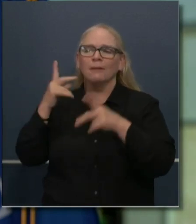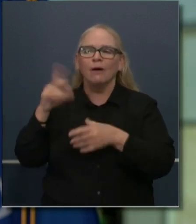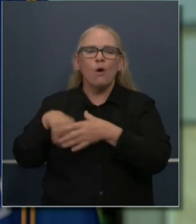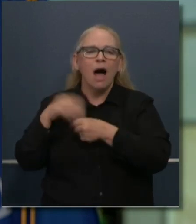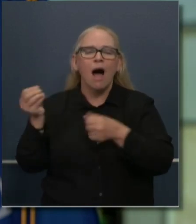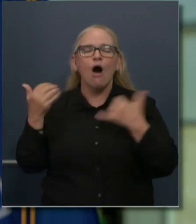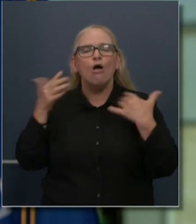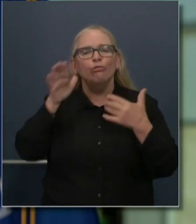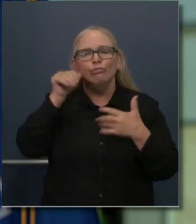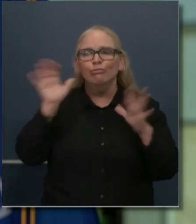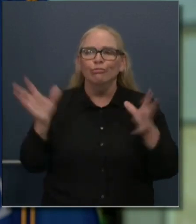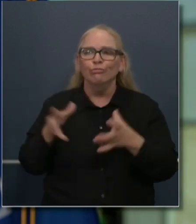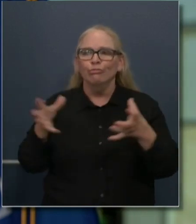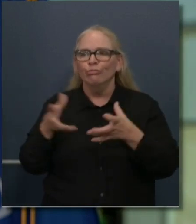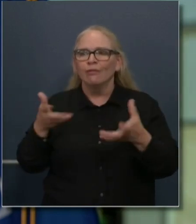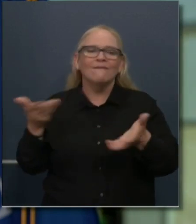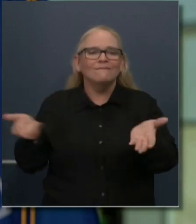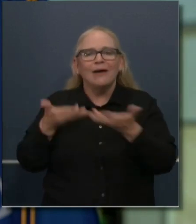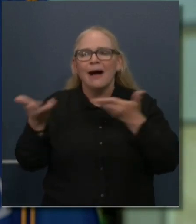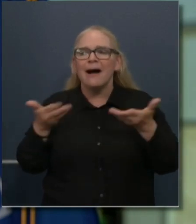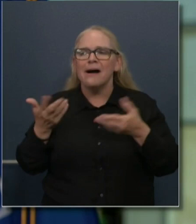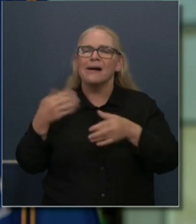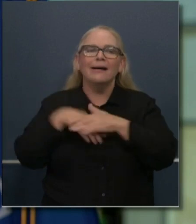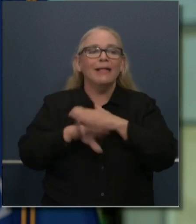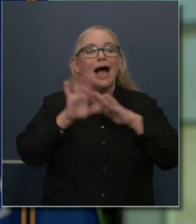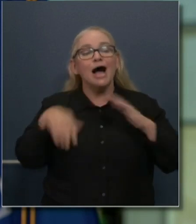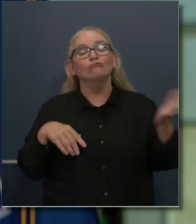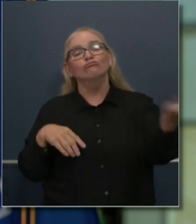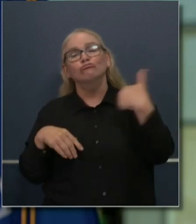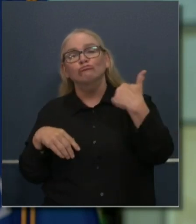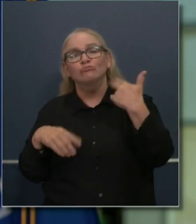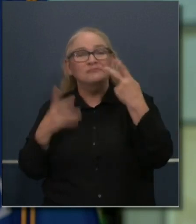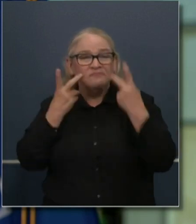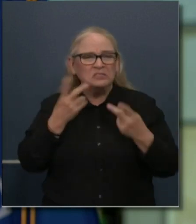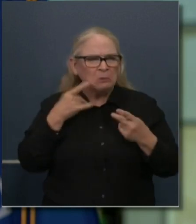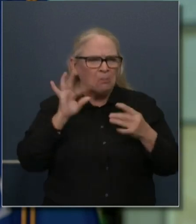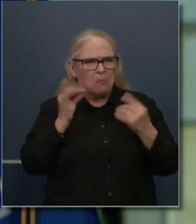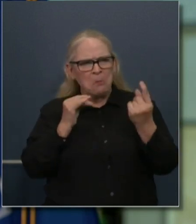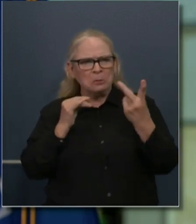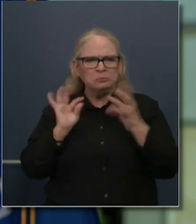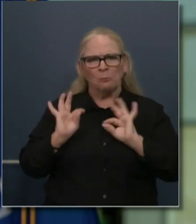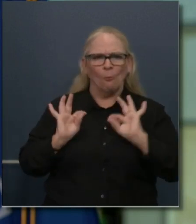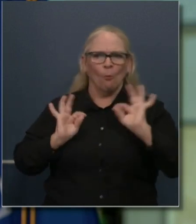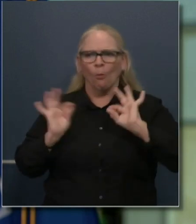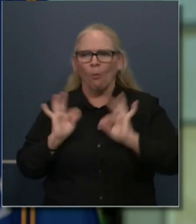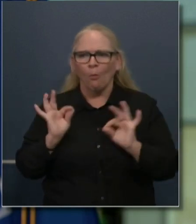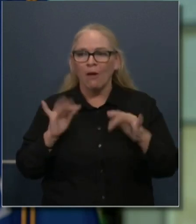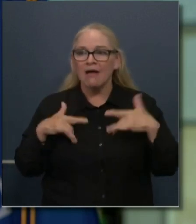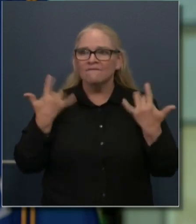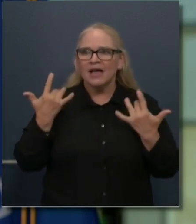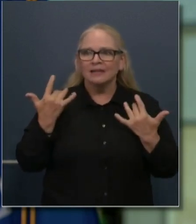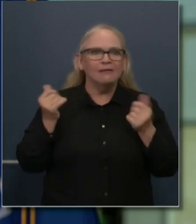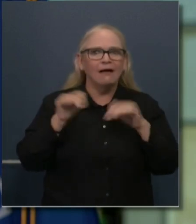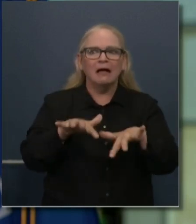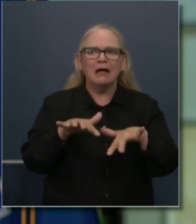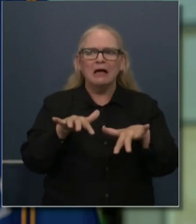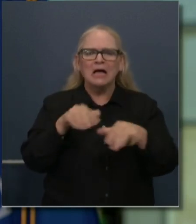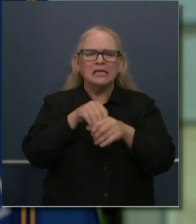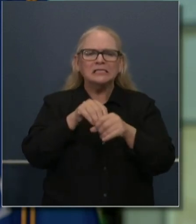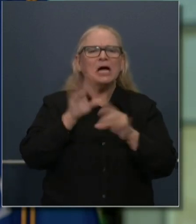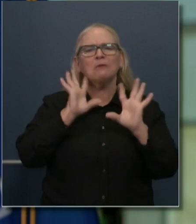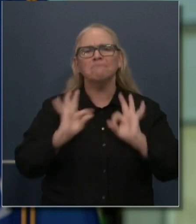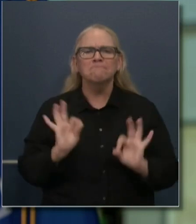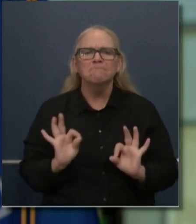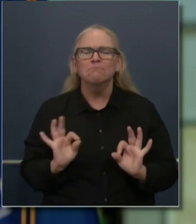indoor activities outdoors, which we have been doing. Again, we've been guided by this partnership up and down the state with health